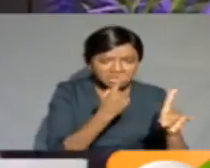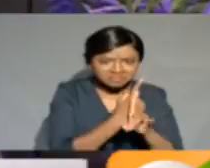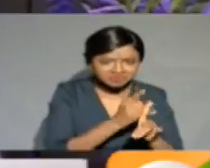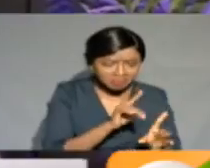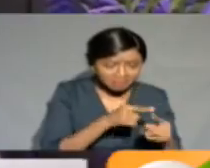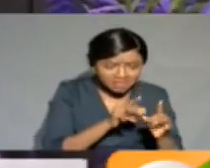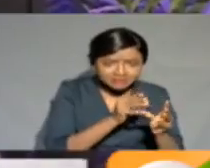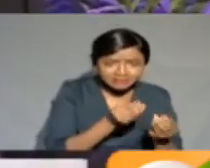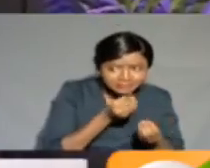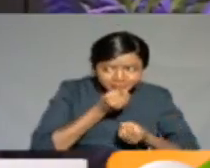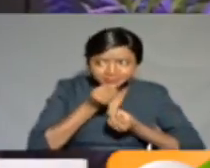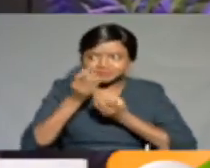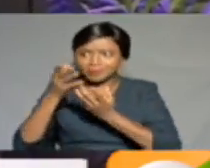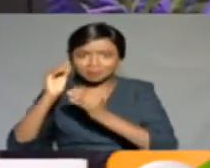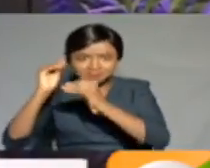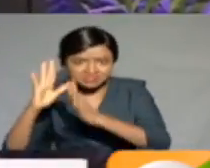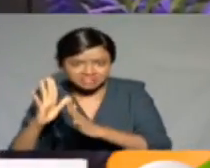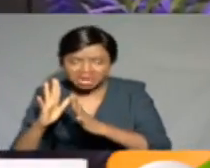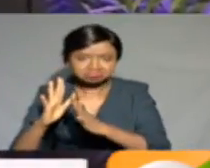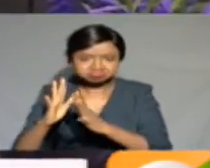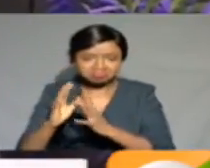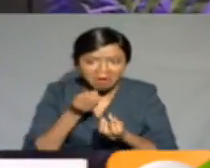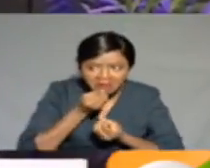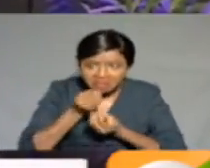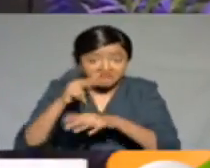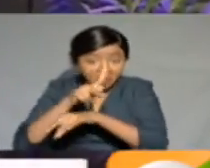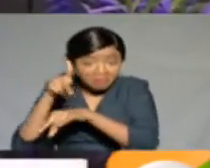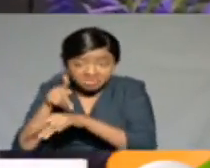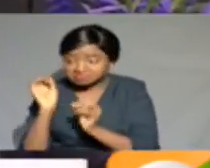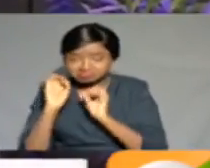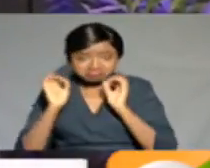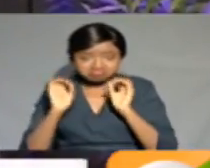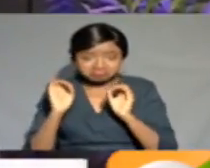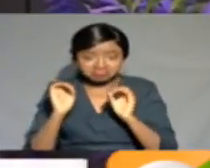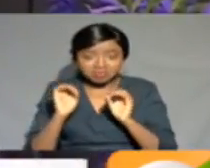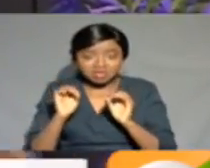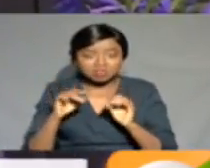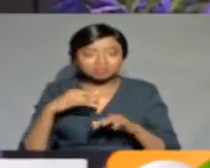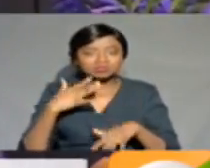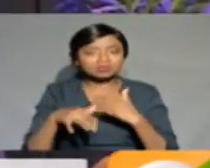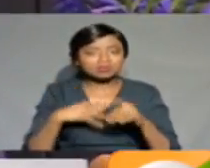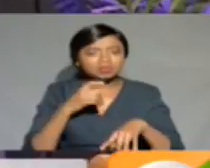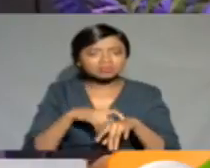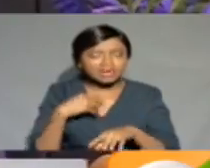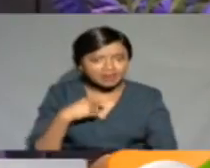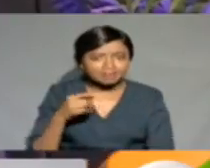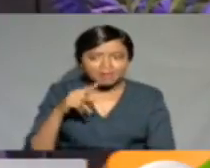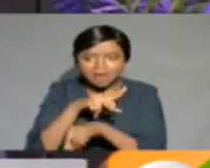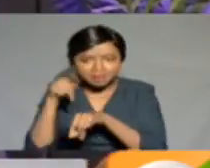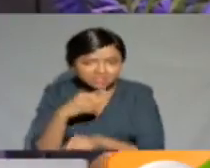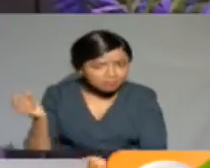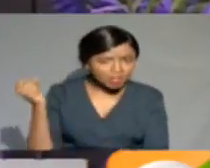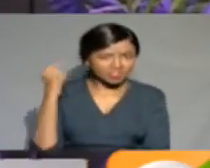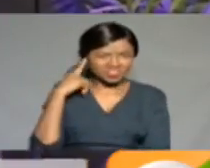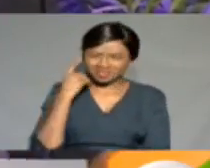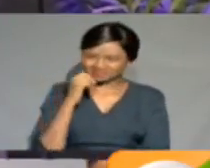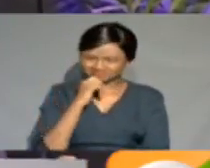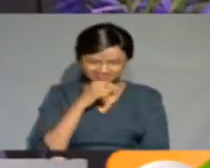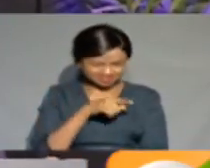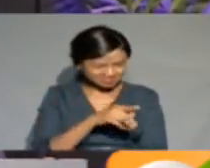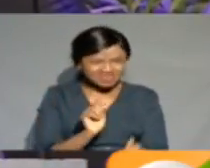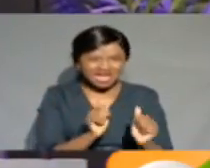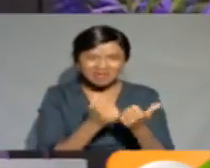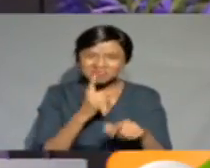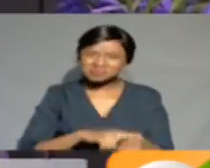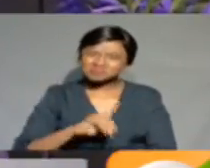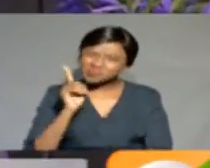teachers. So at times we get to hear of this just after there is an incident. That's when you